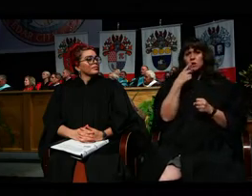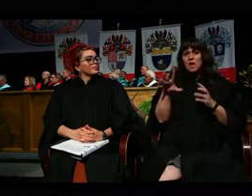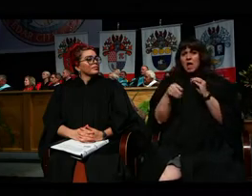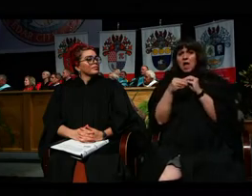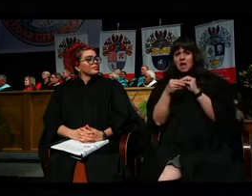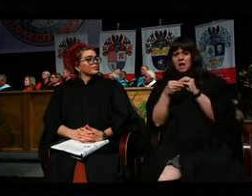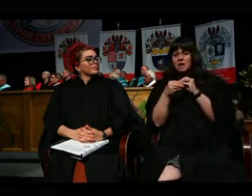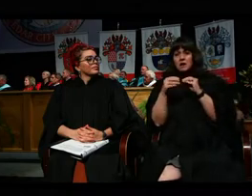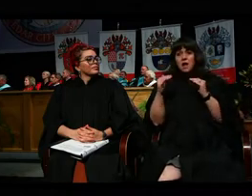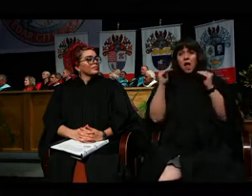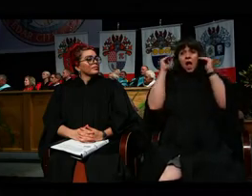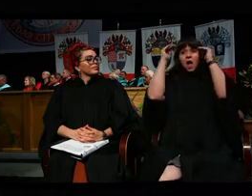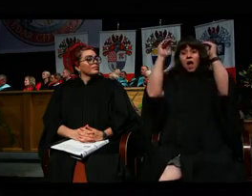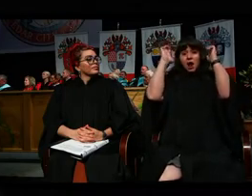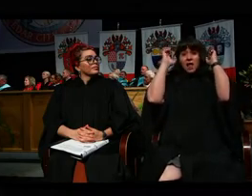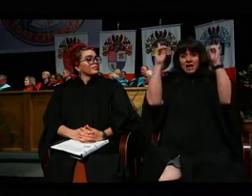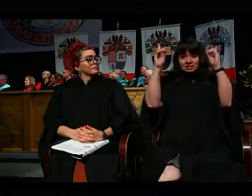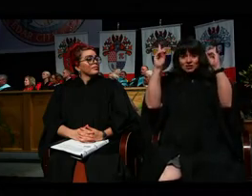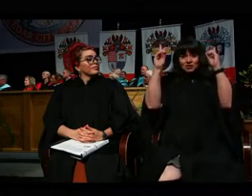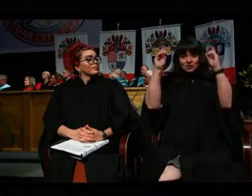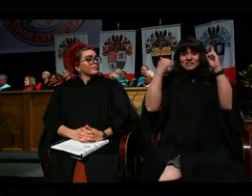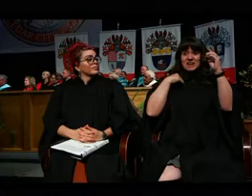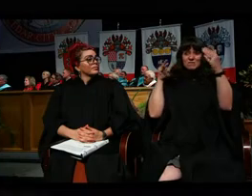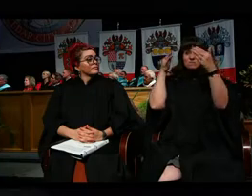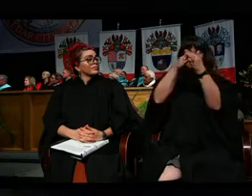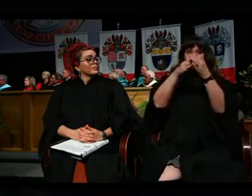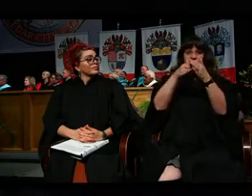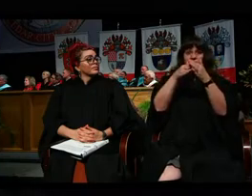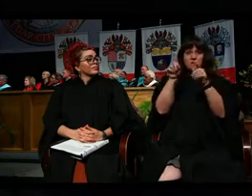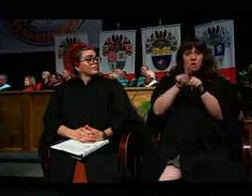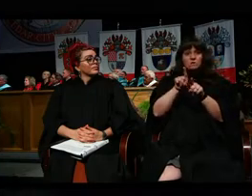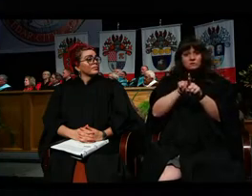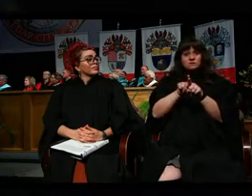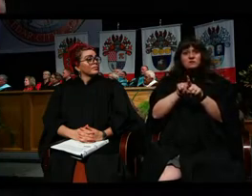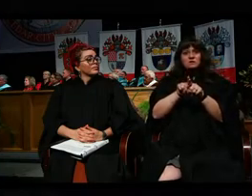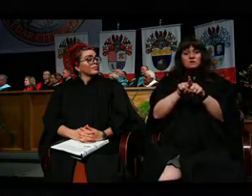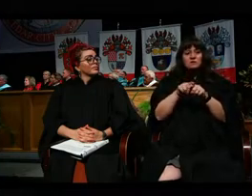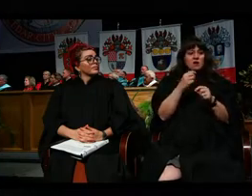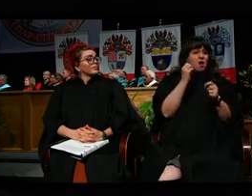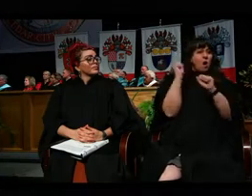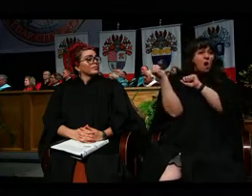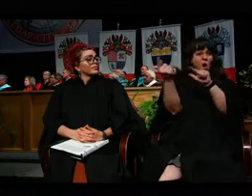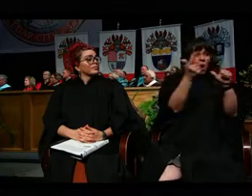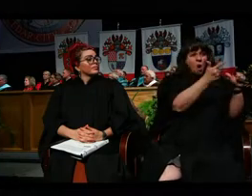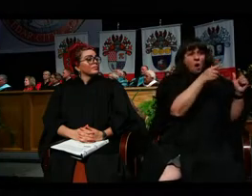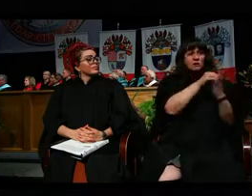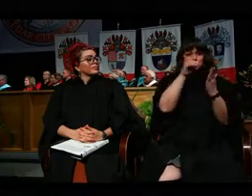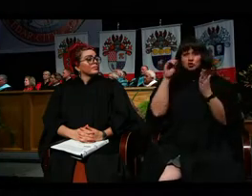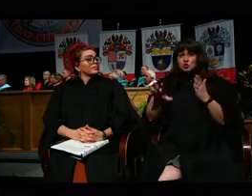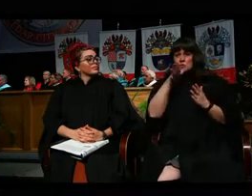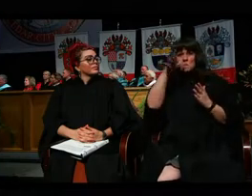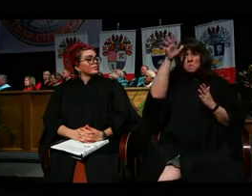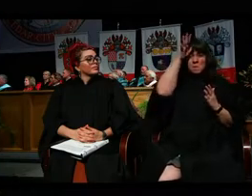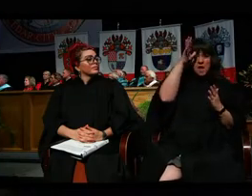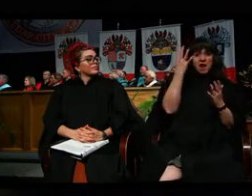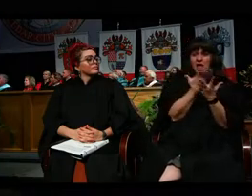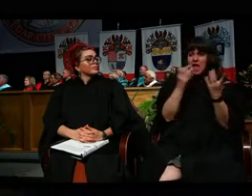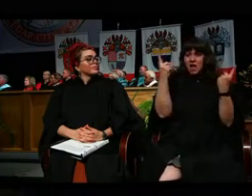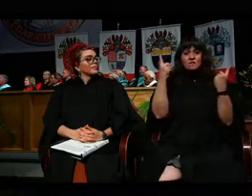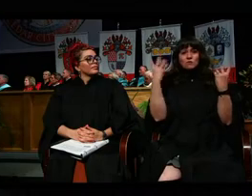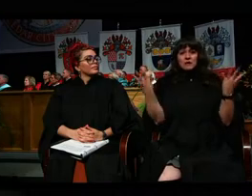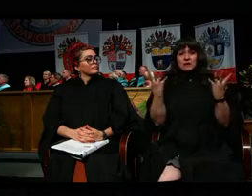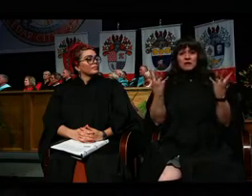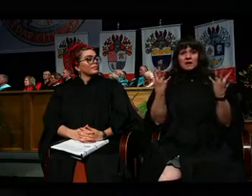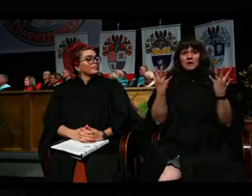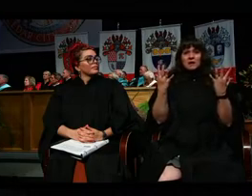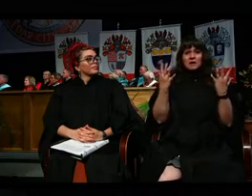higher ed is under attack as well. Every parent, every student, every person in this country is reevaluating the